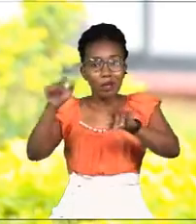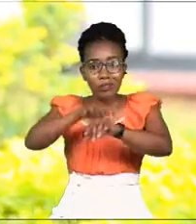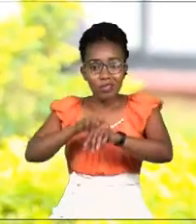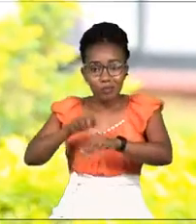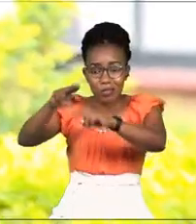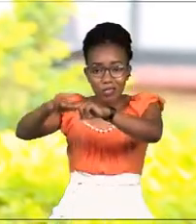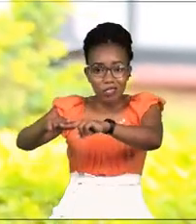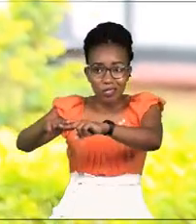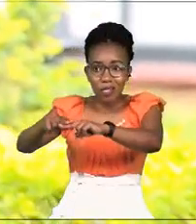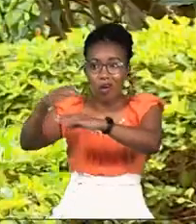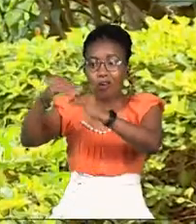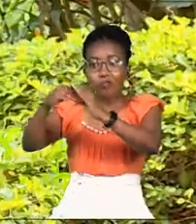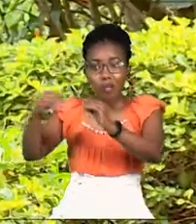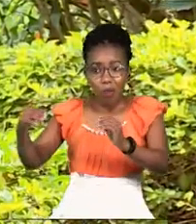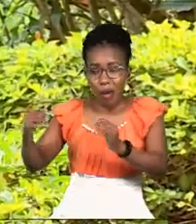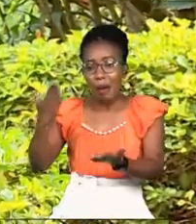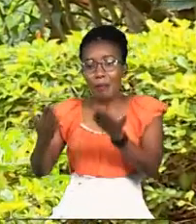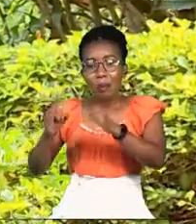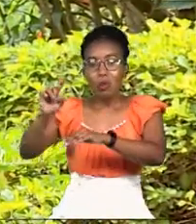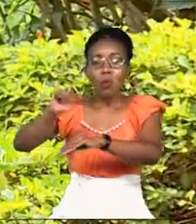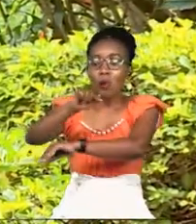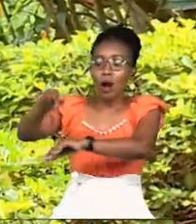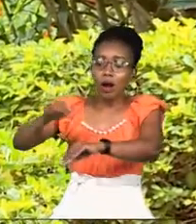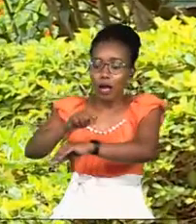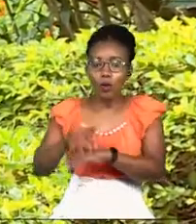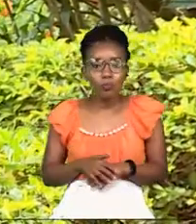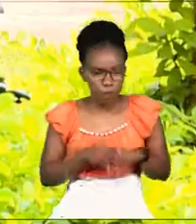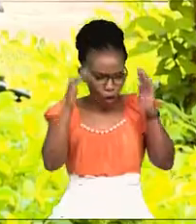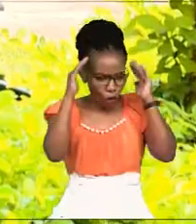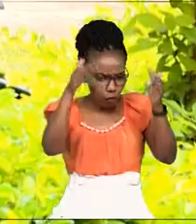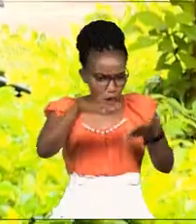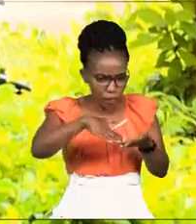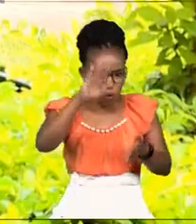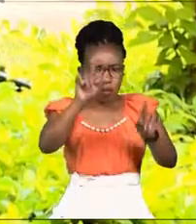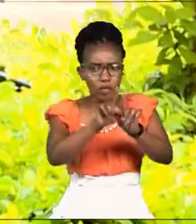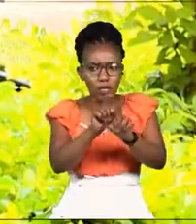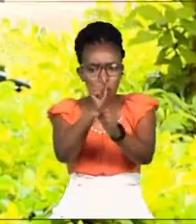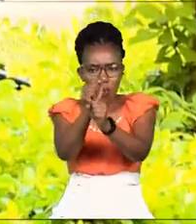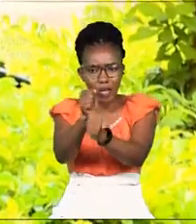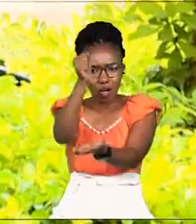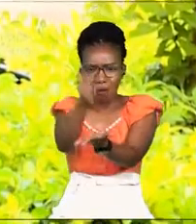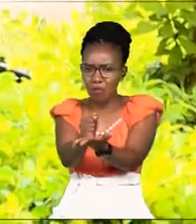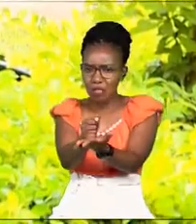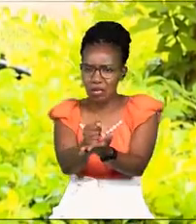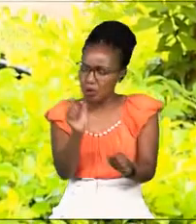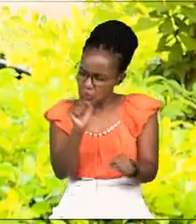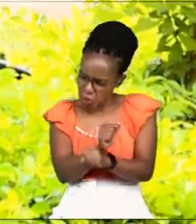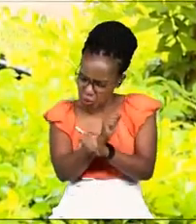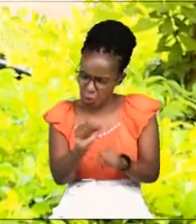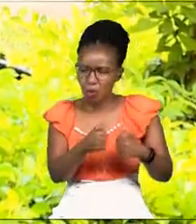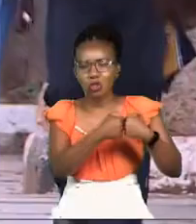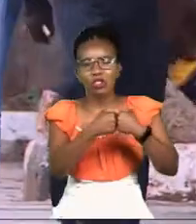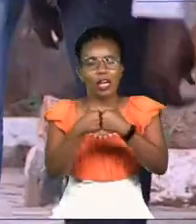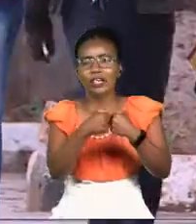maybe an hour. He says long concentration and working in an office is a challenge due to the